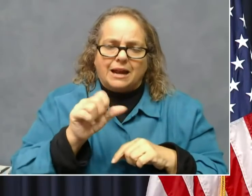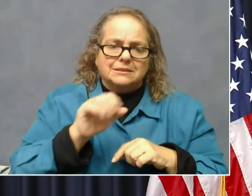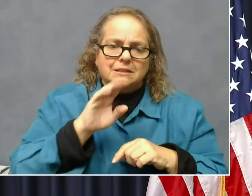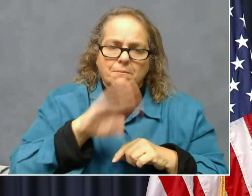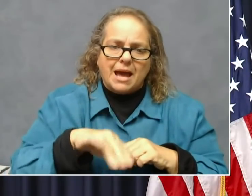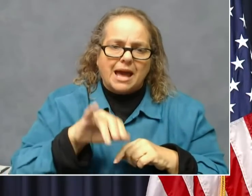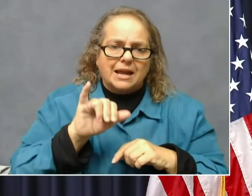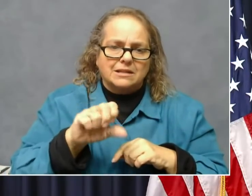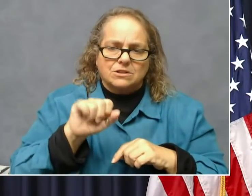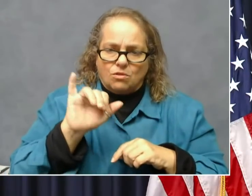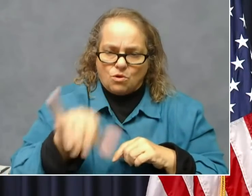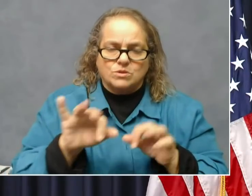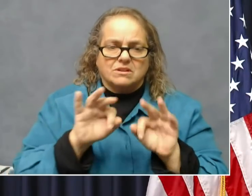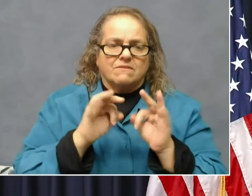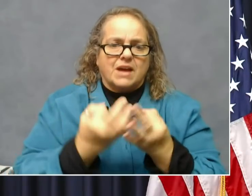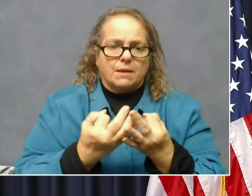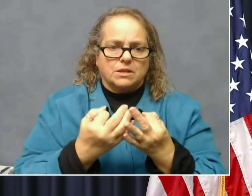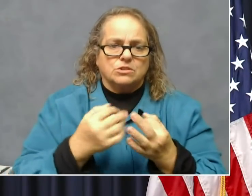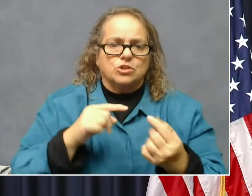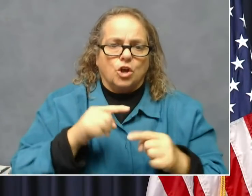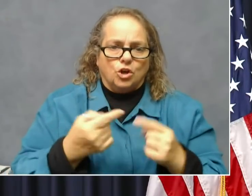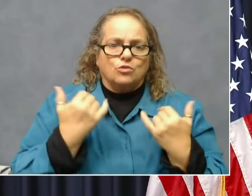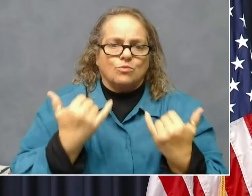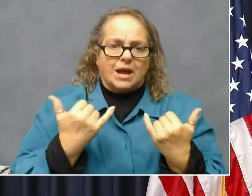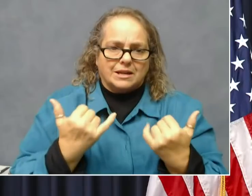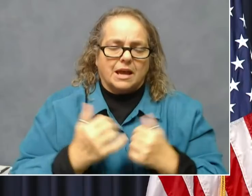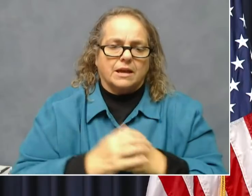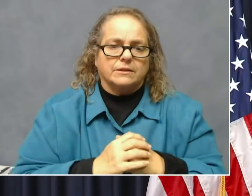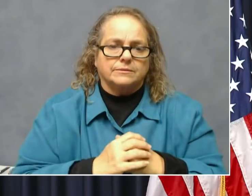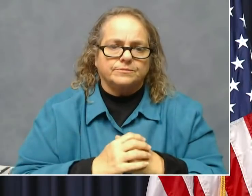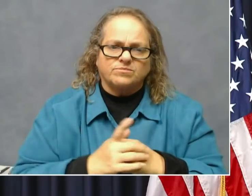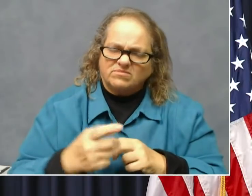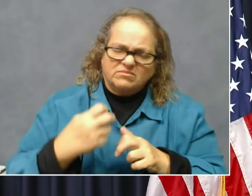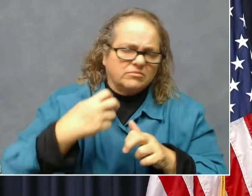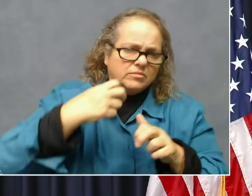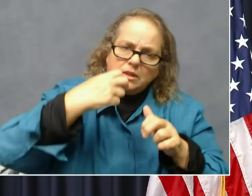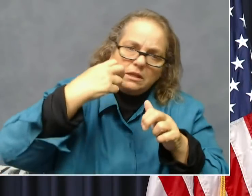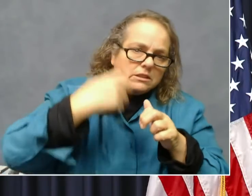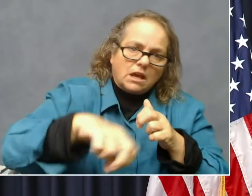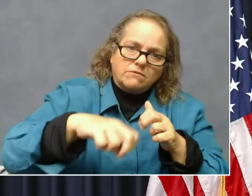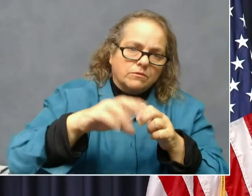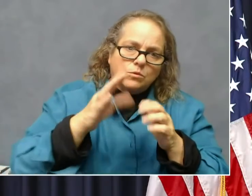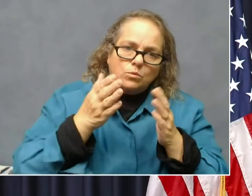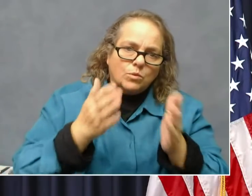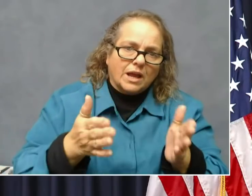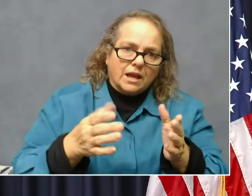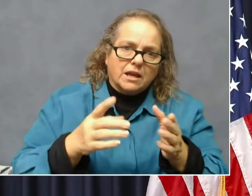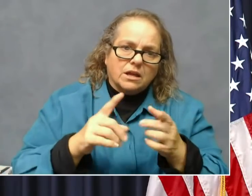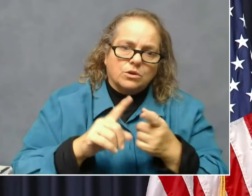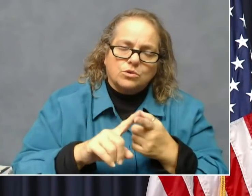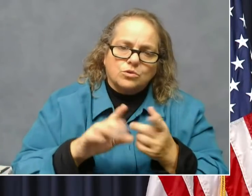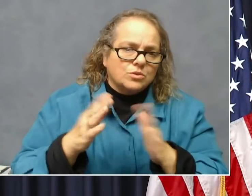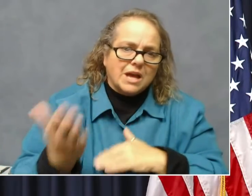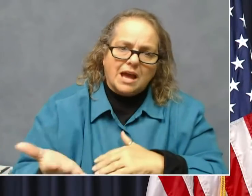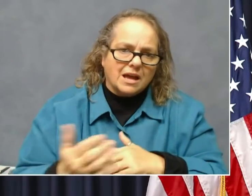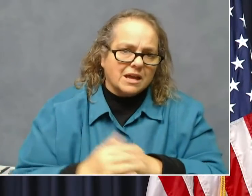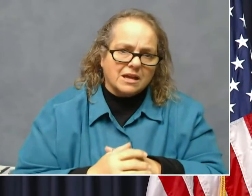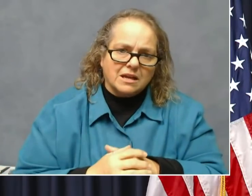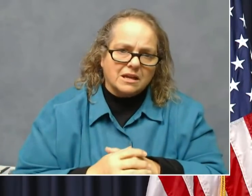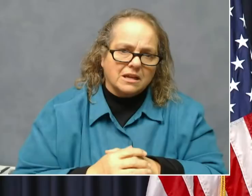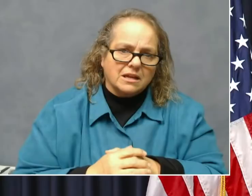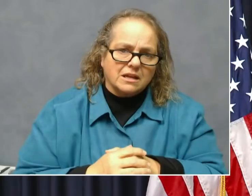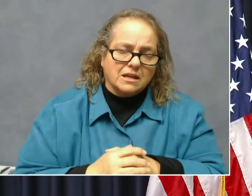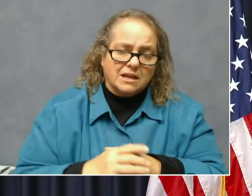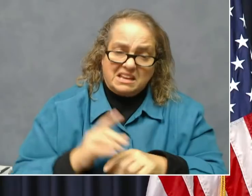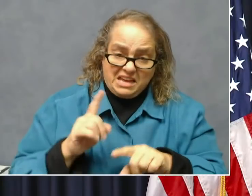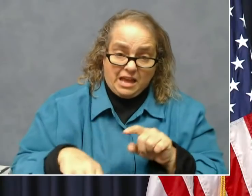right now. This is a tough way to pass, not being able to be